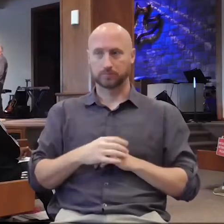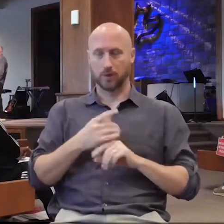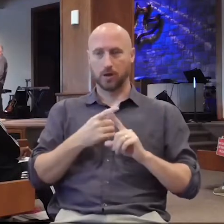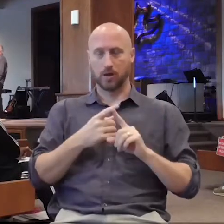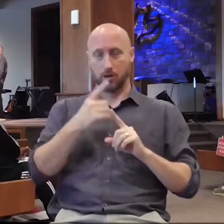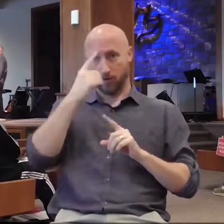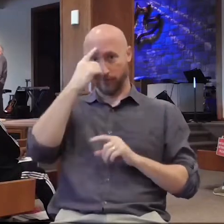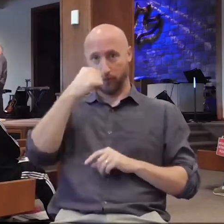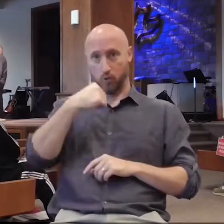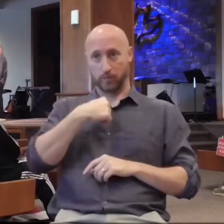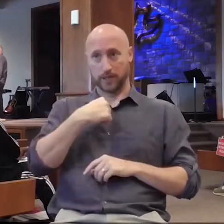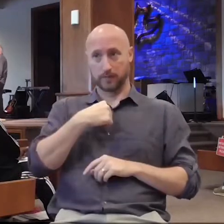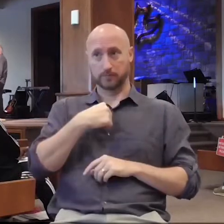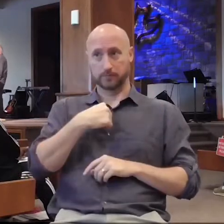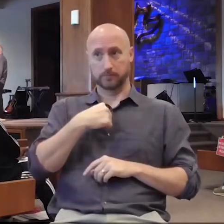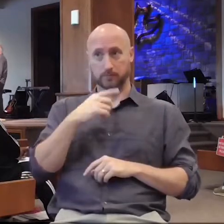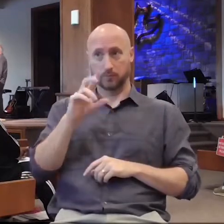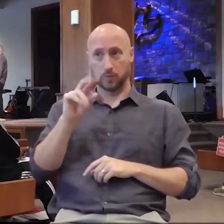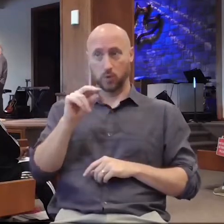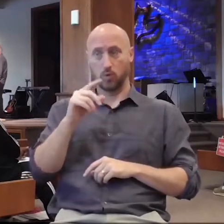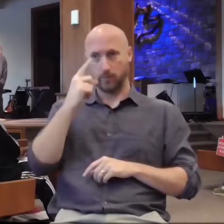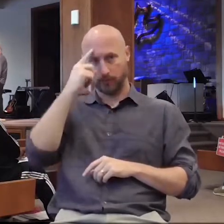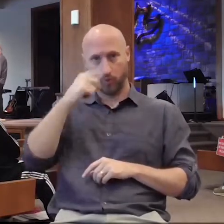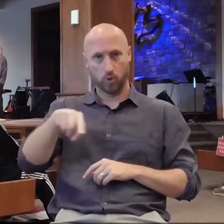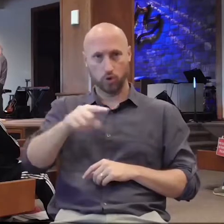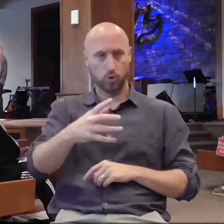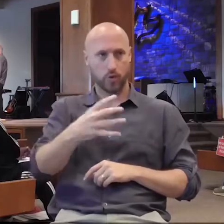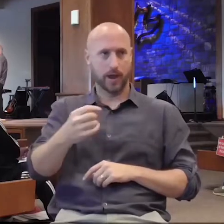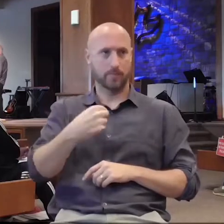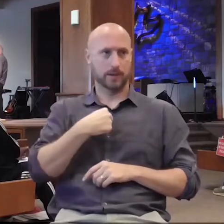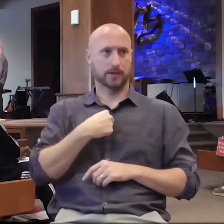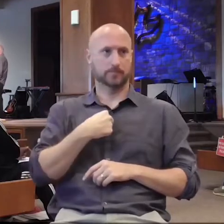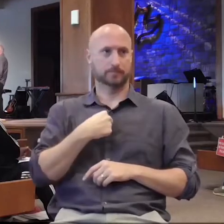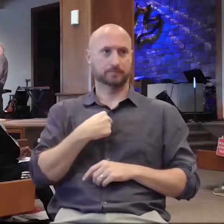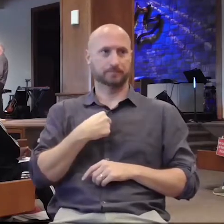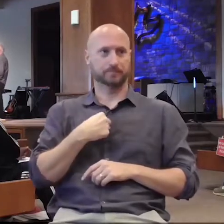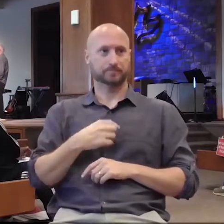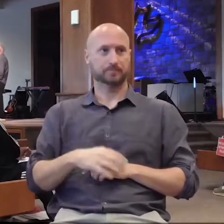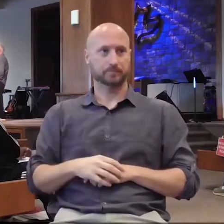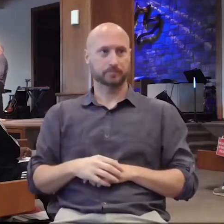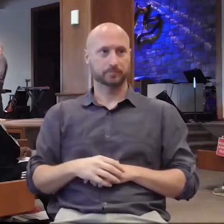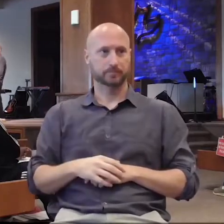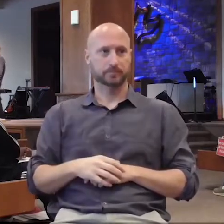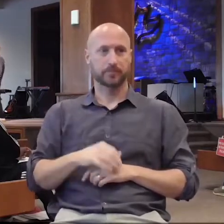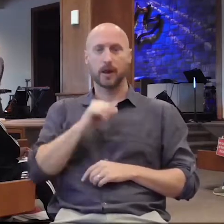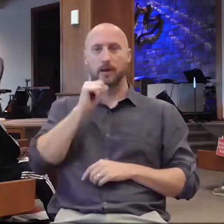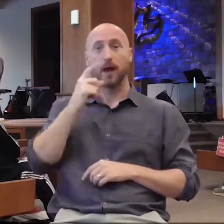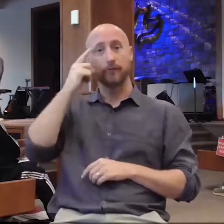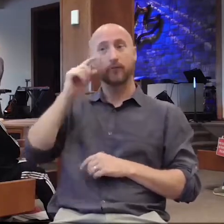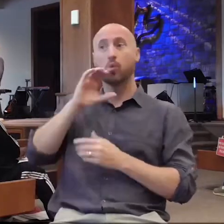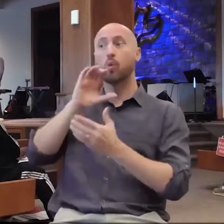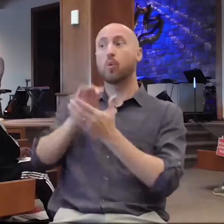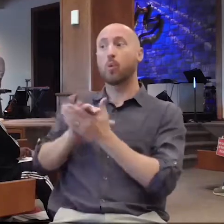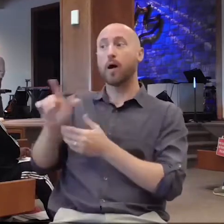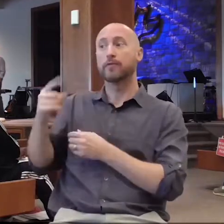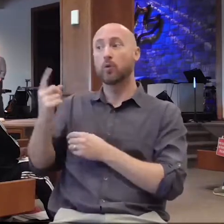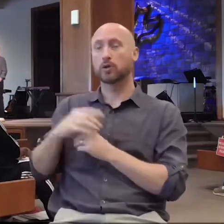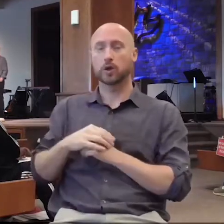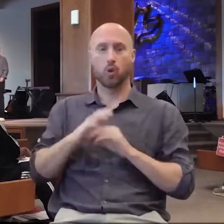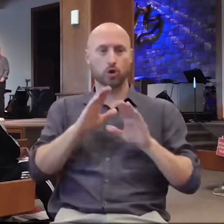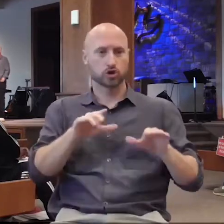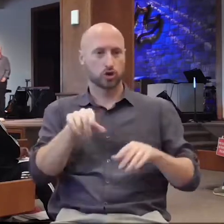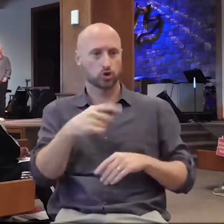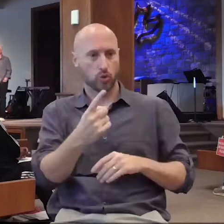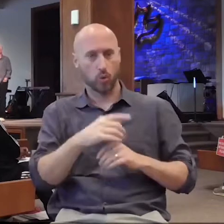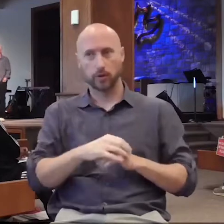That's for you and me. That's not for your wife or your kids. It's not for the person sitting next to you. It's not for your partner